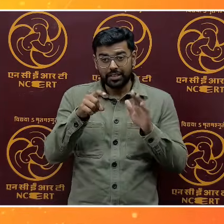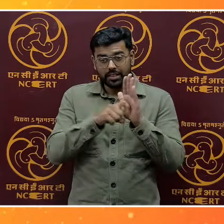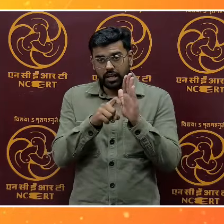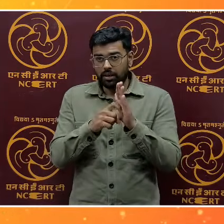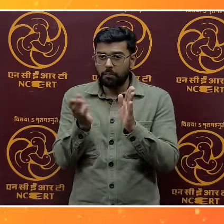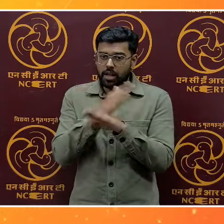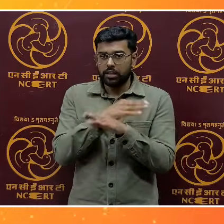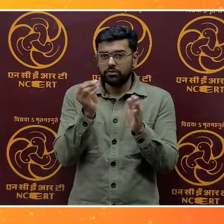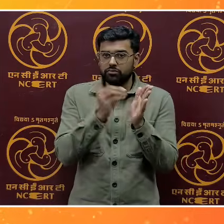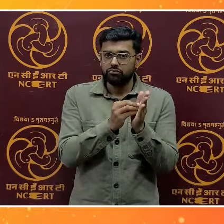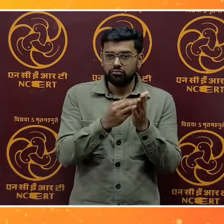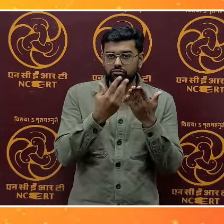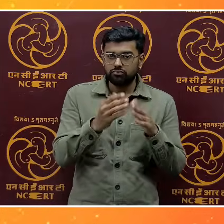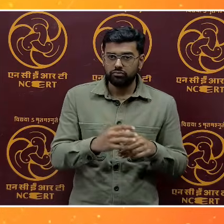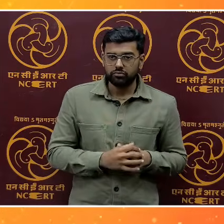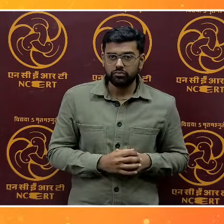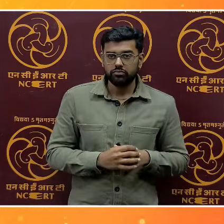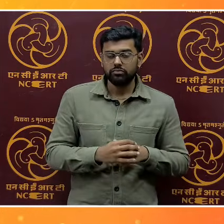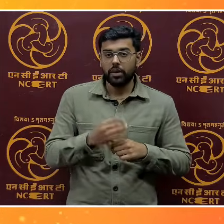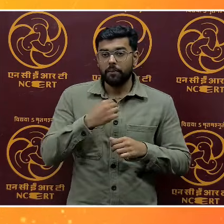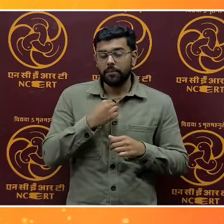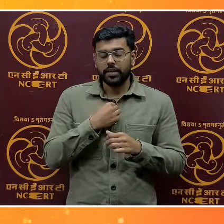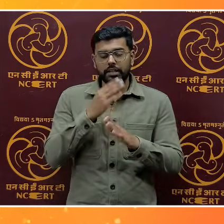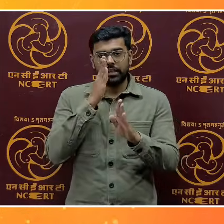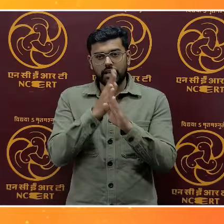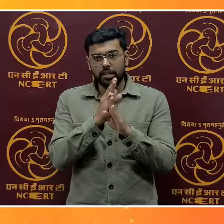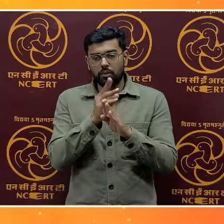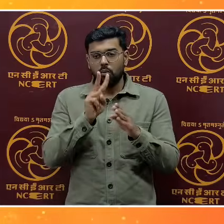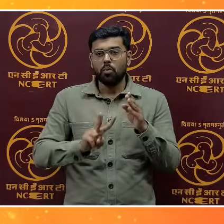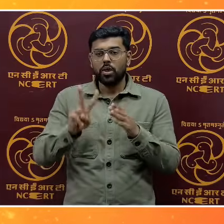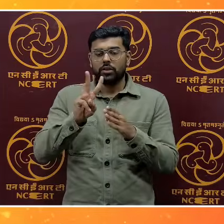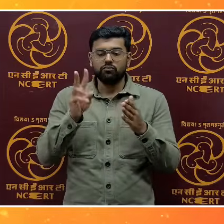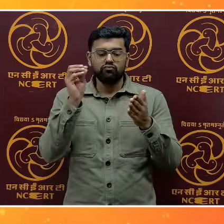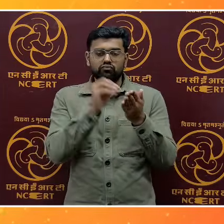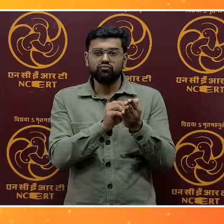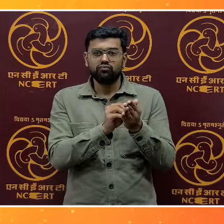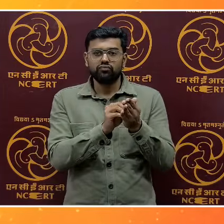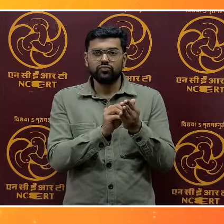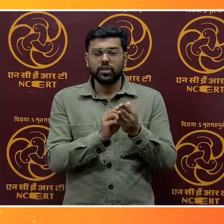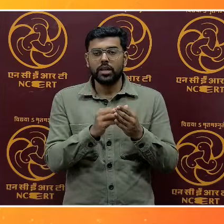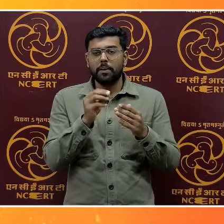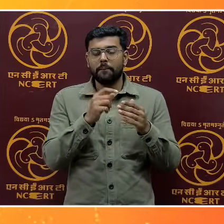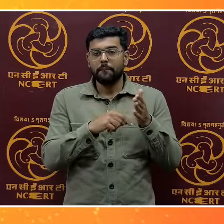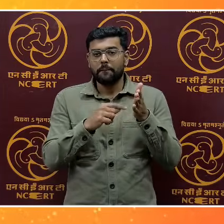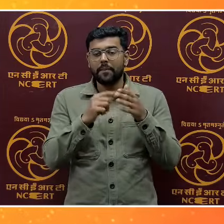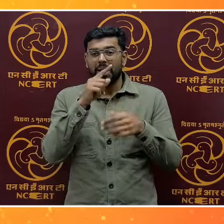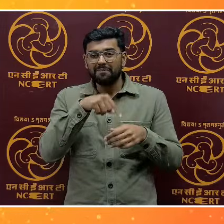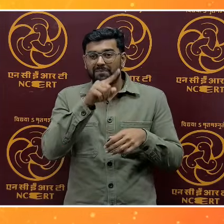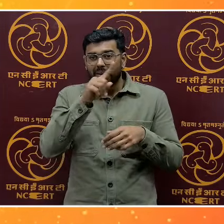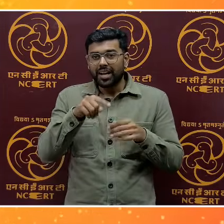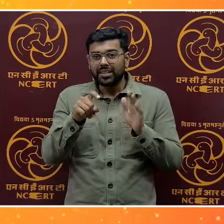given to me. Yes, ma'am. Okay, so I will directly put the value of pi r square as